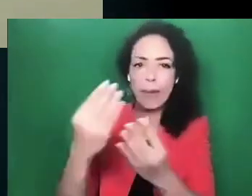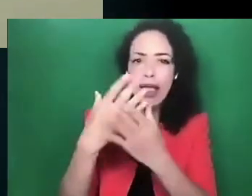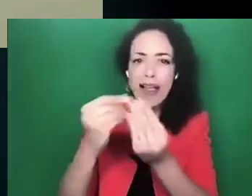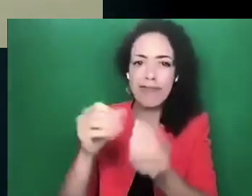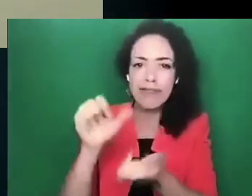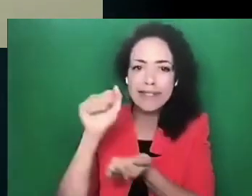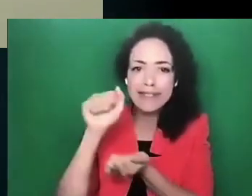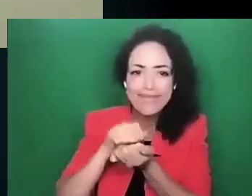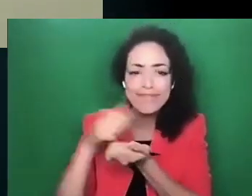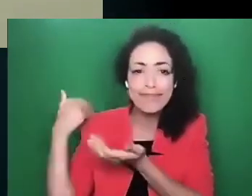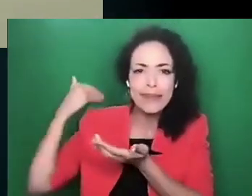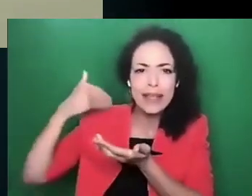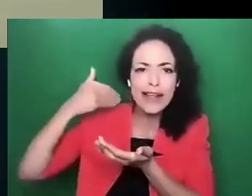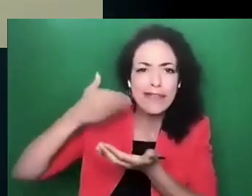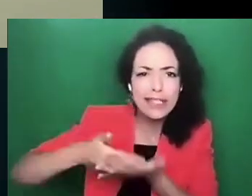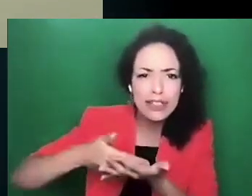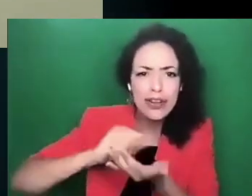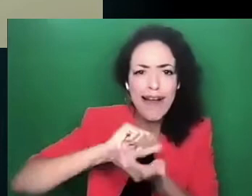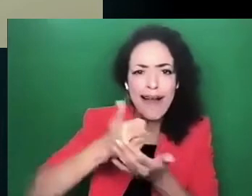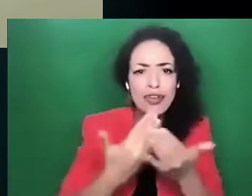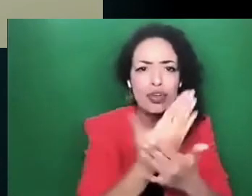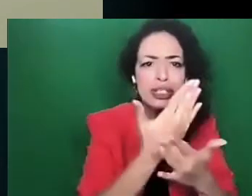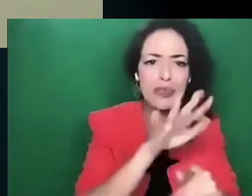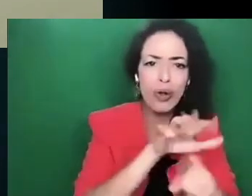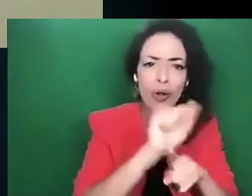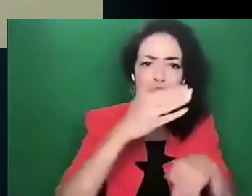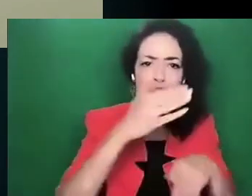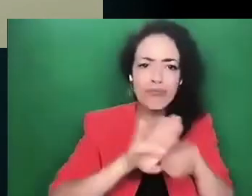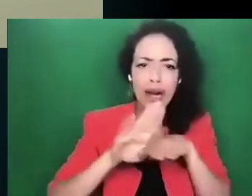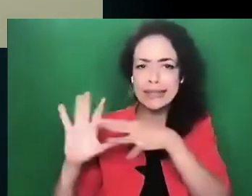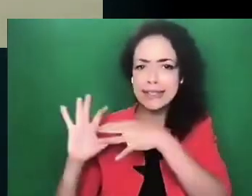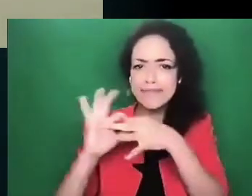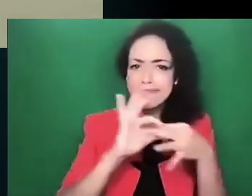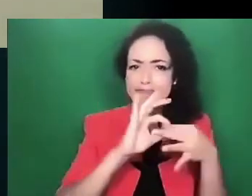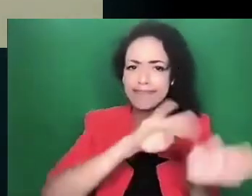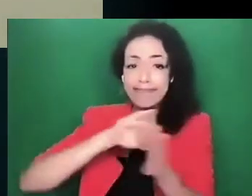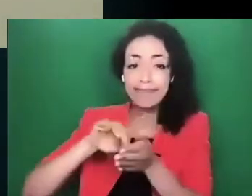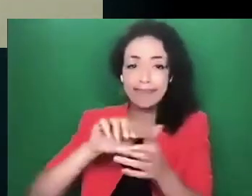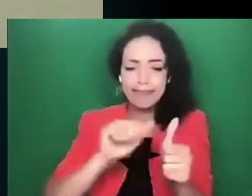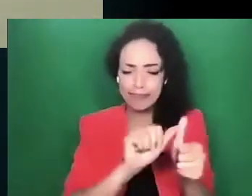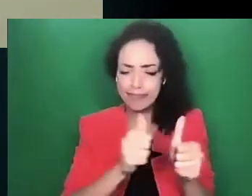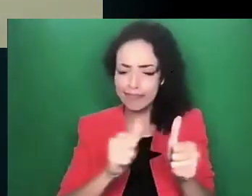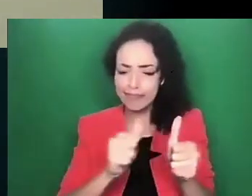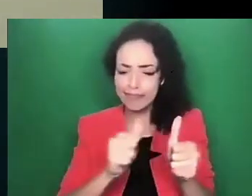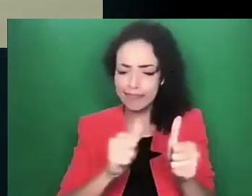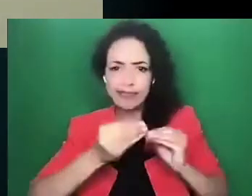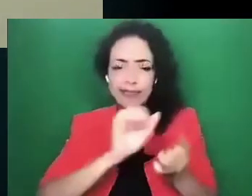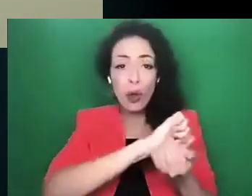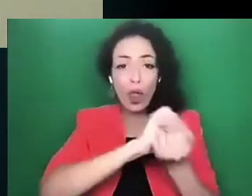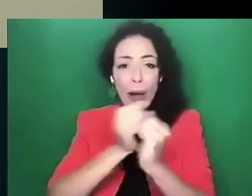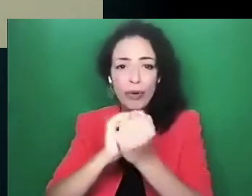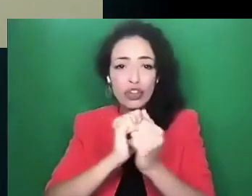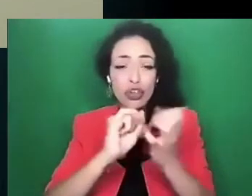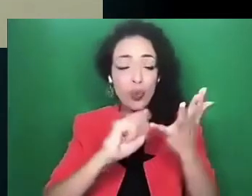and contemporary cultural practice. This series was devised in collaboration between Shubbak, our